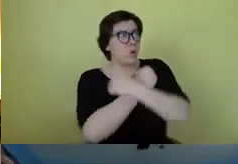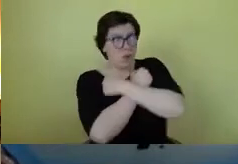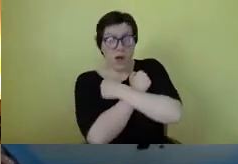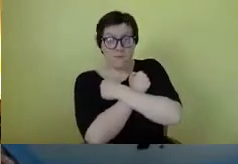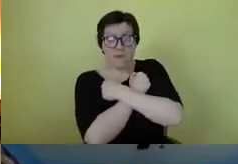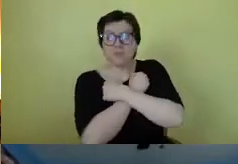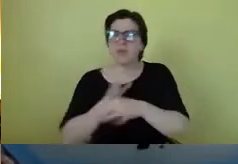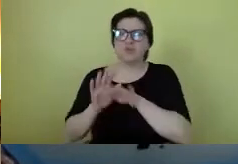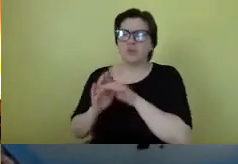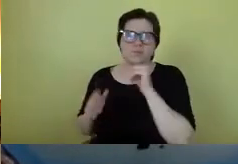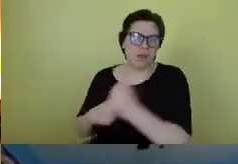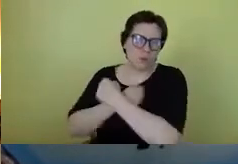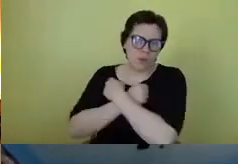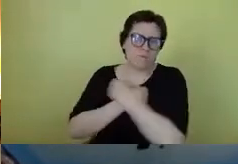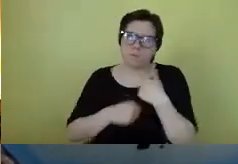love.